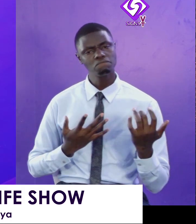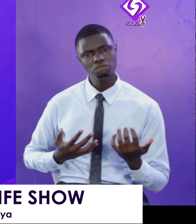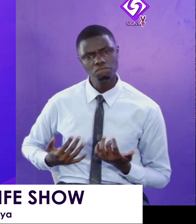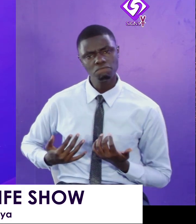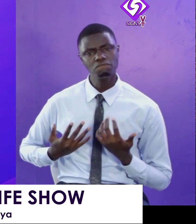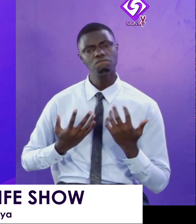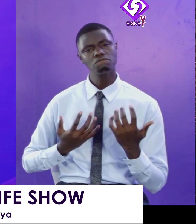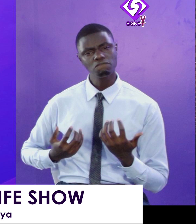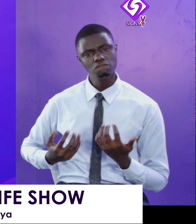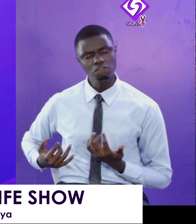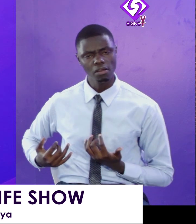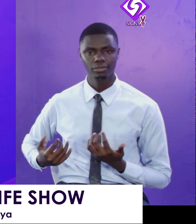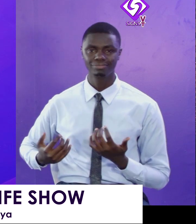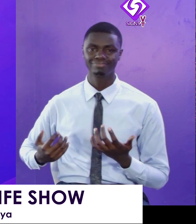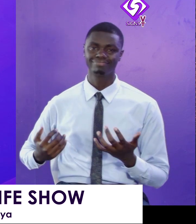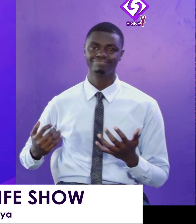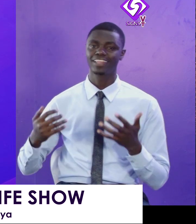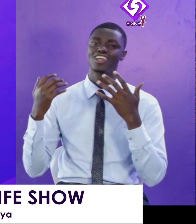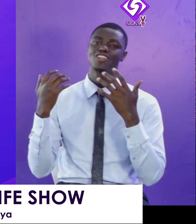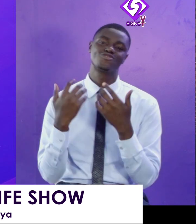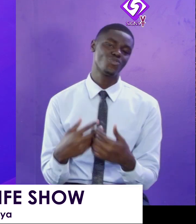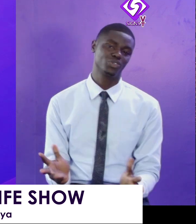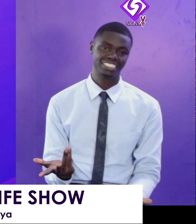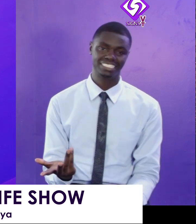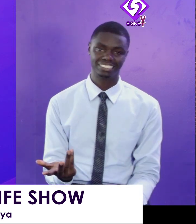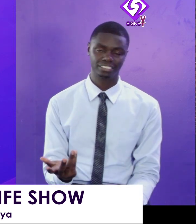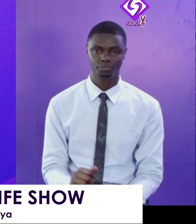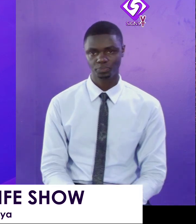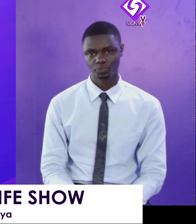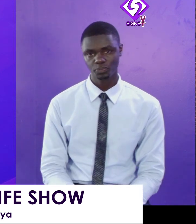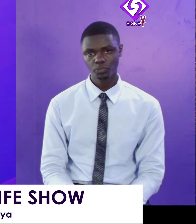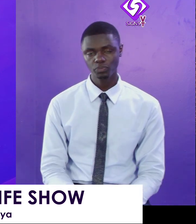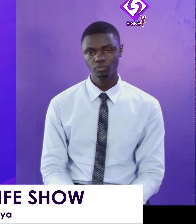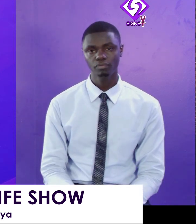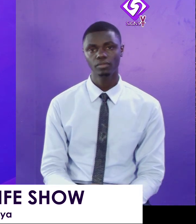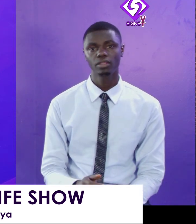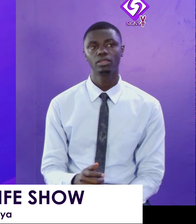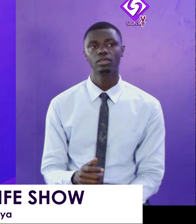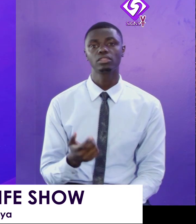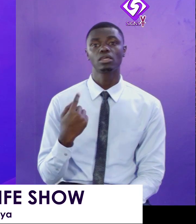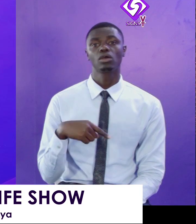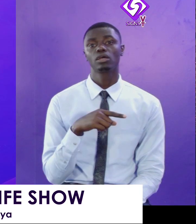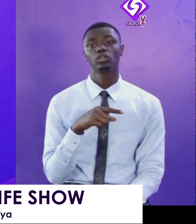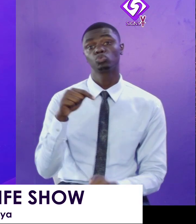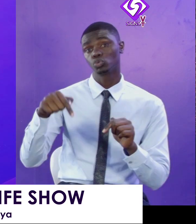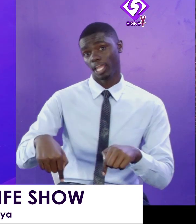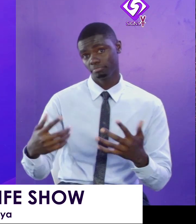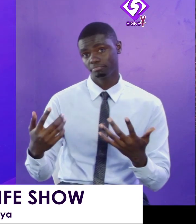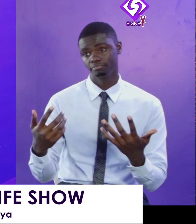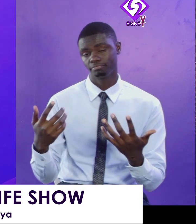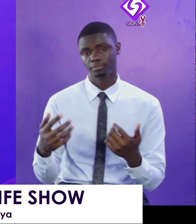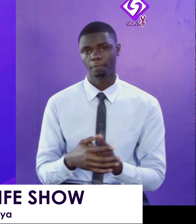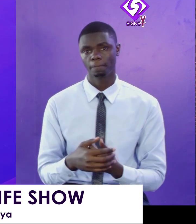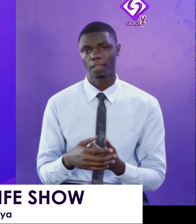to correct errors, then you lose on quite a bit. And we are on levels. Today, your loss may be